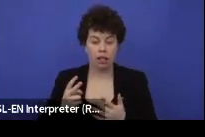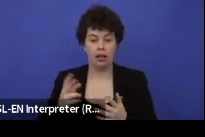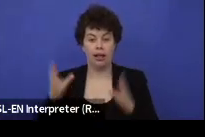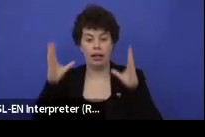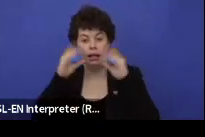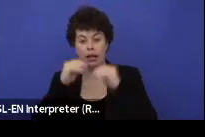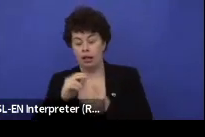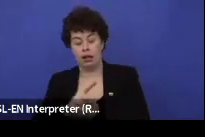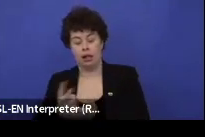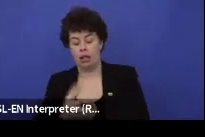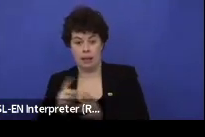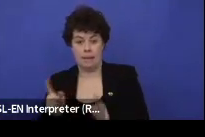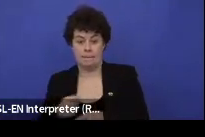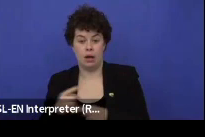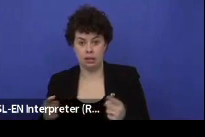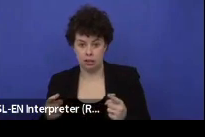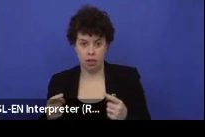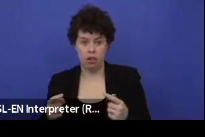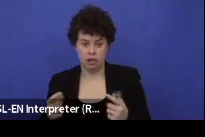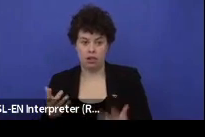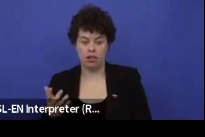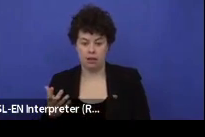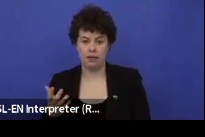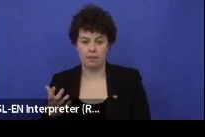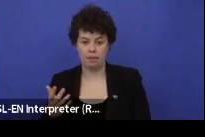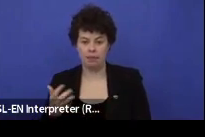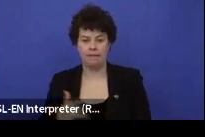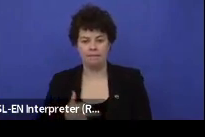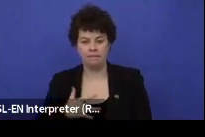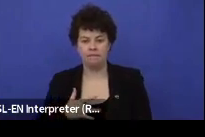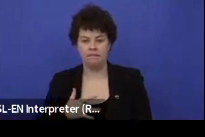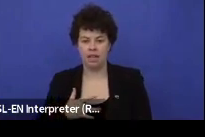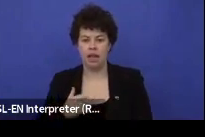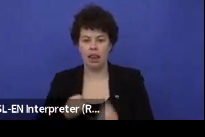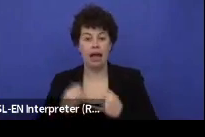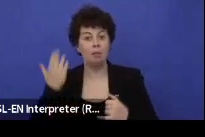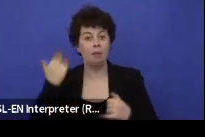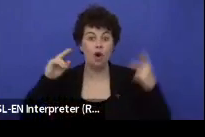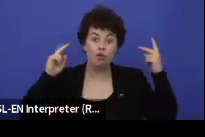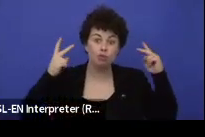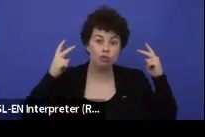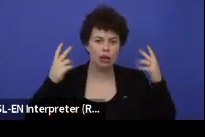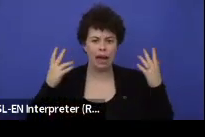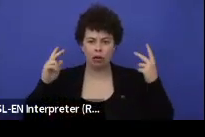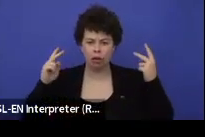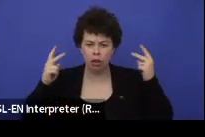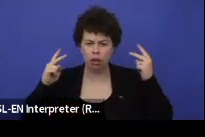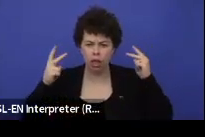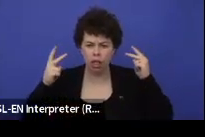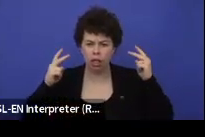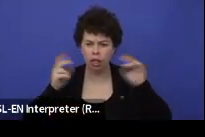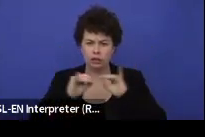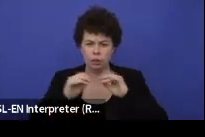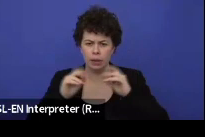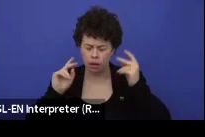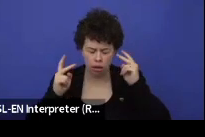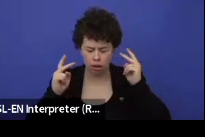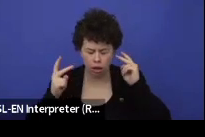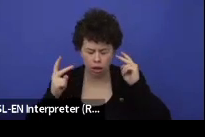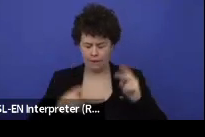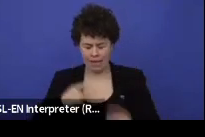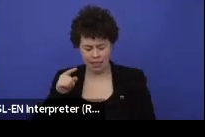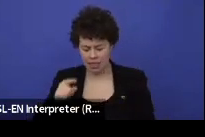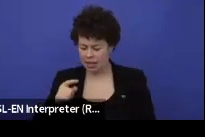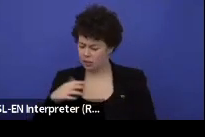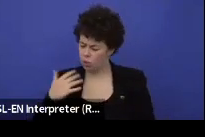me, certainly. And it's a clunky kind of processing that I'm going through. And I'm finding that in itself